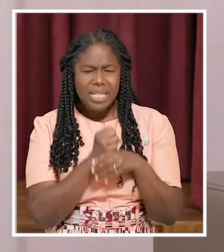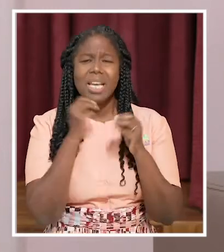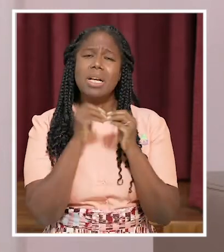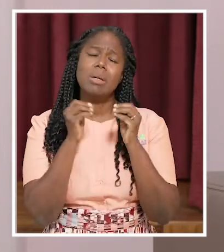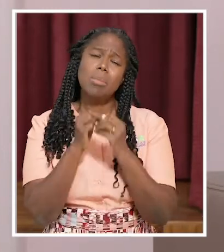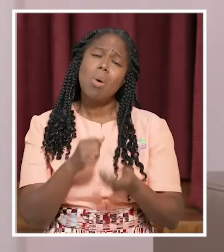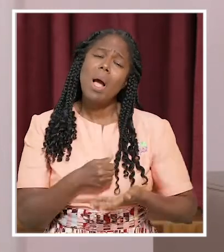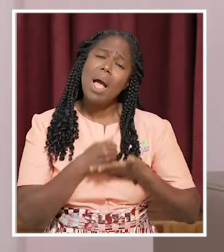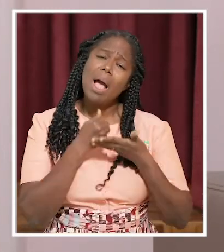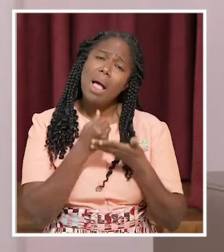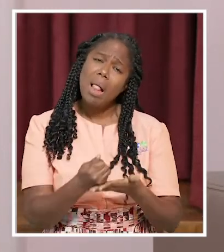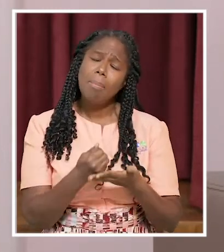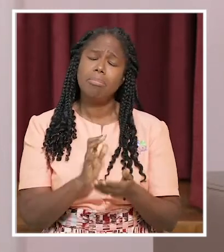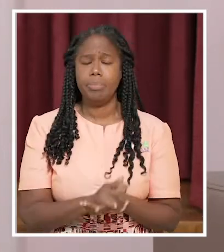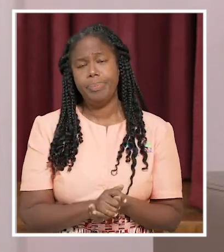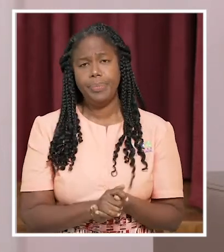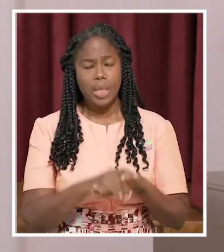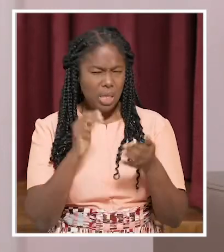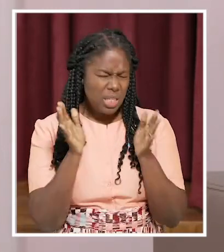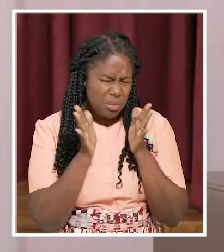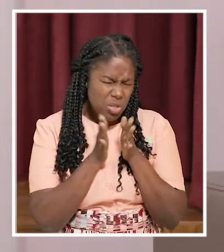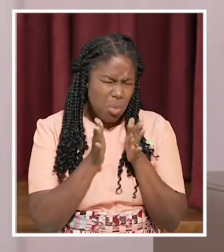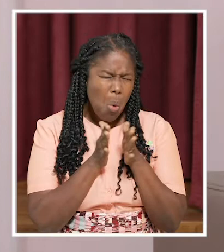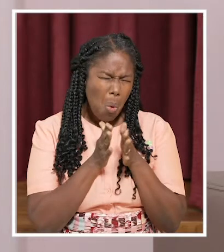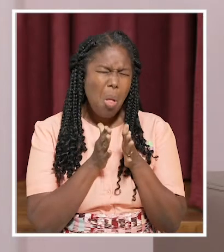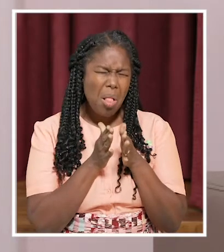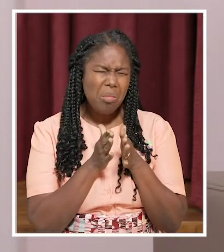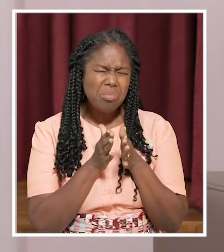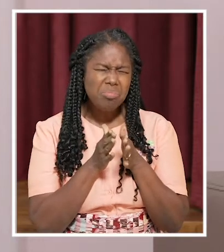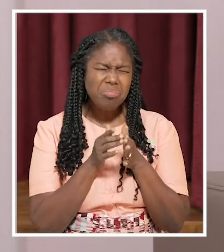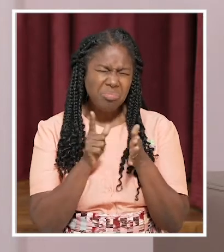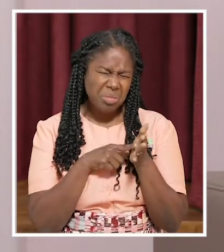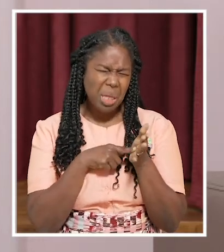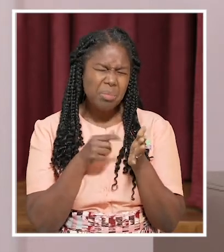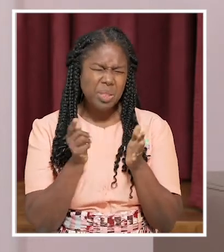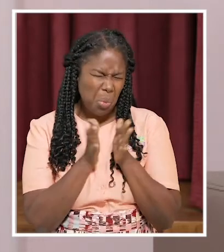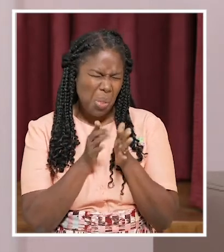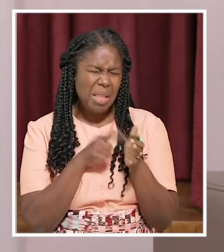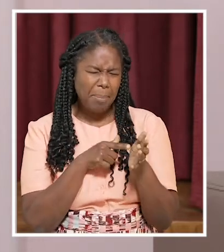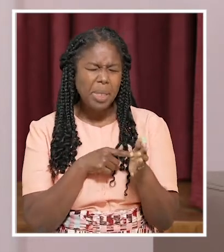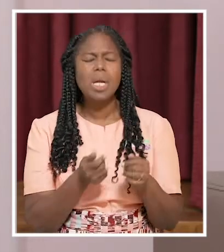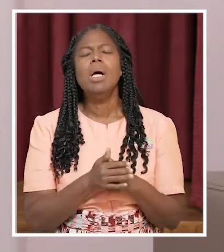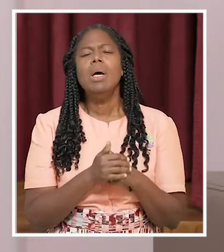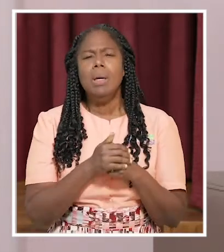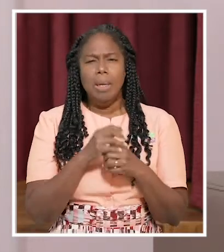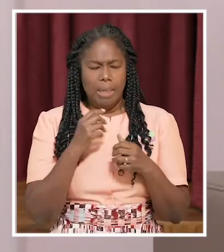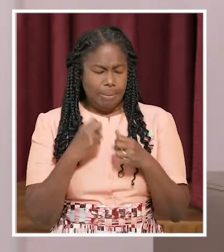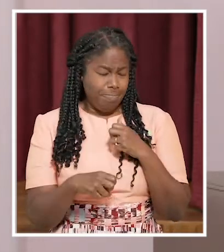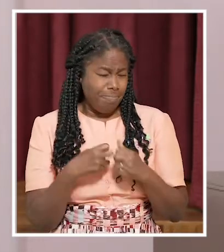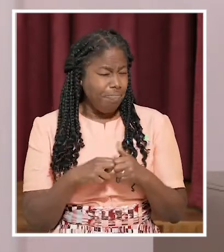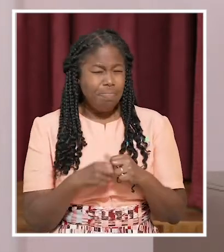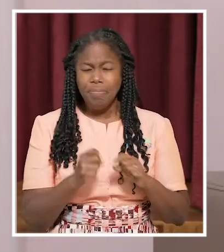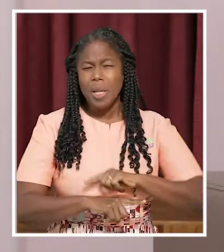a small number of cases, the anxiety or the depression has escalated to the point where it becomes a disease process,